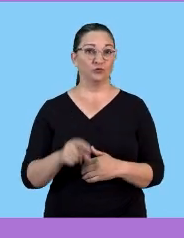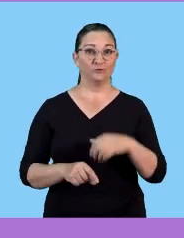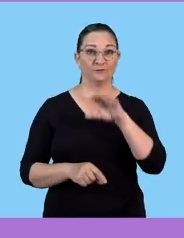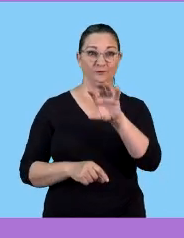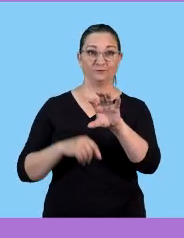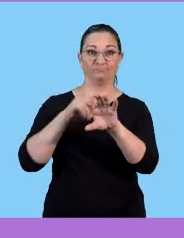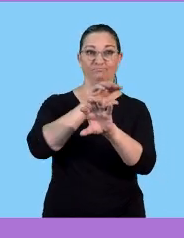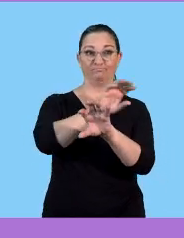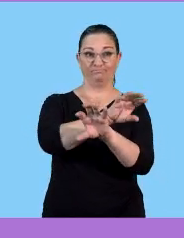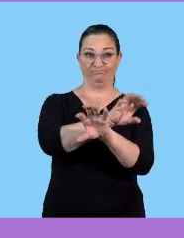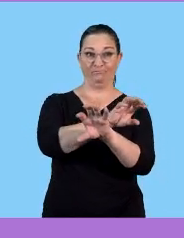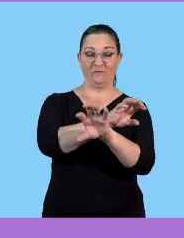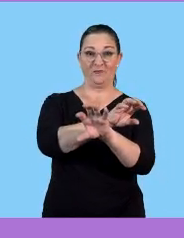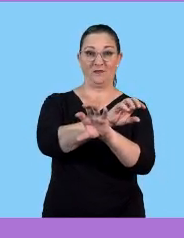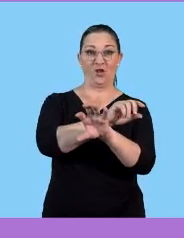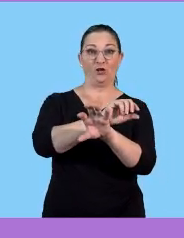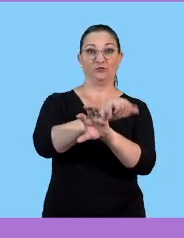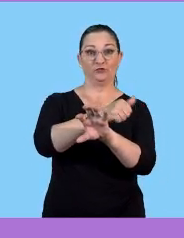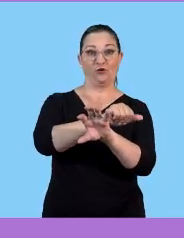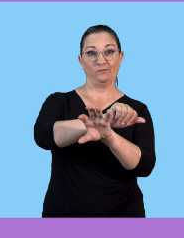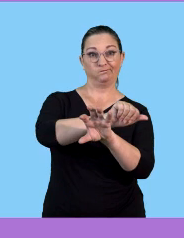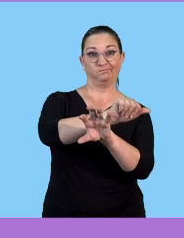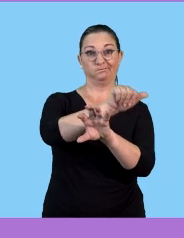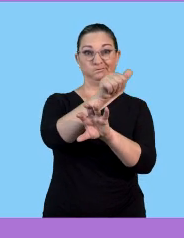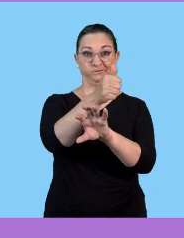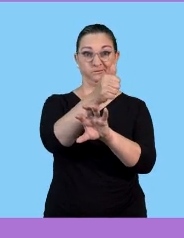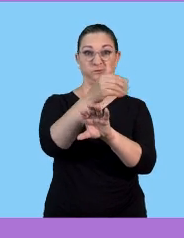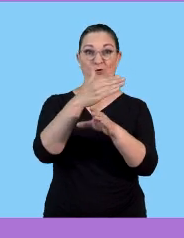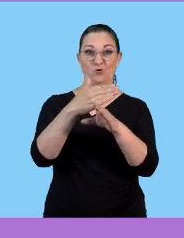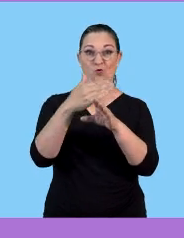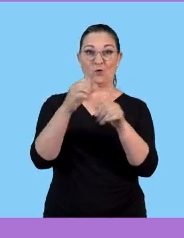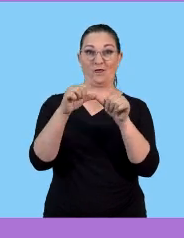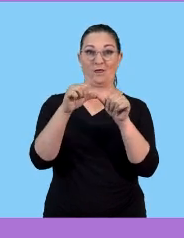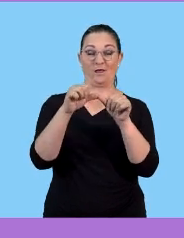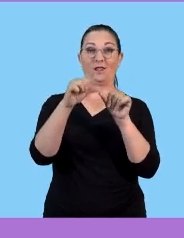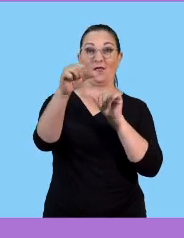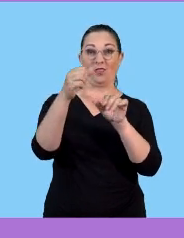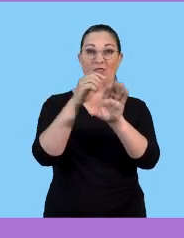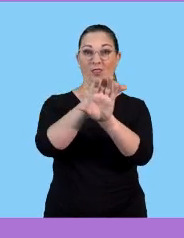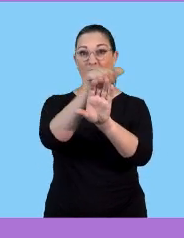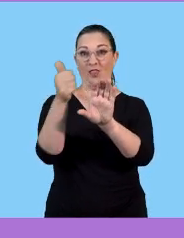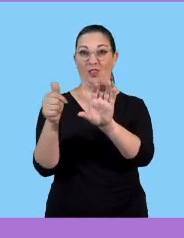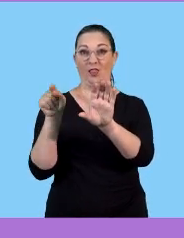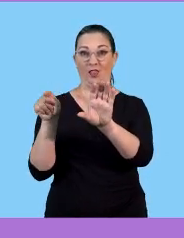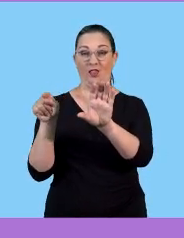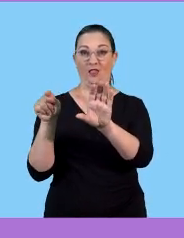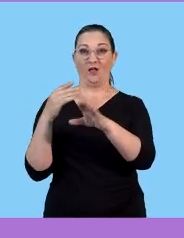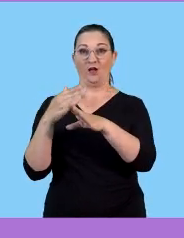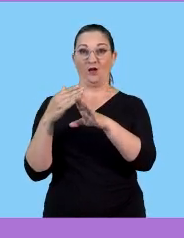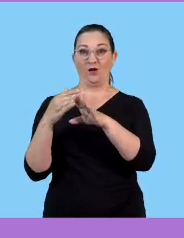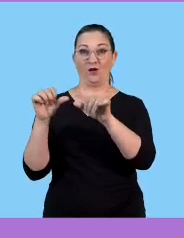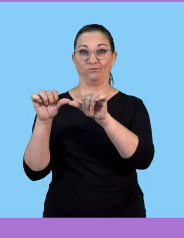with assembly diagrams right here. I'll move then on to working lengthwise, come down